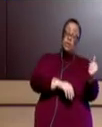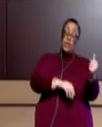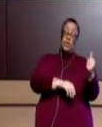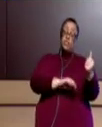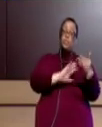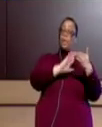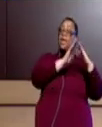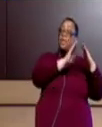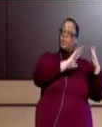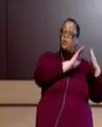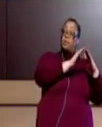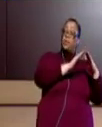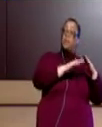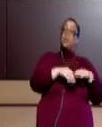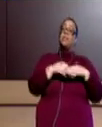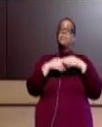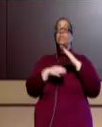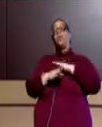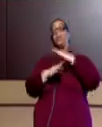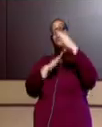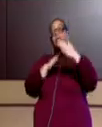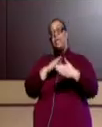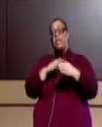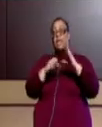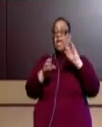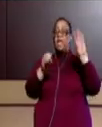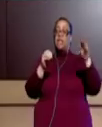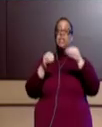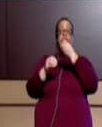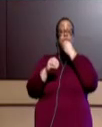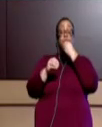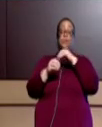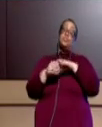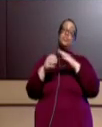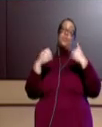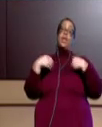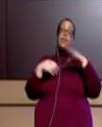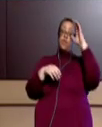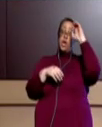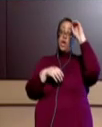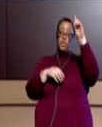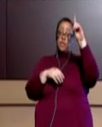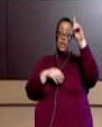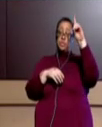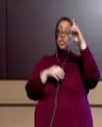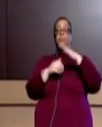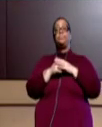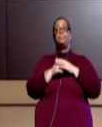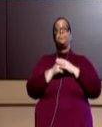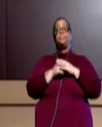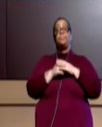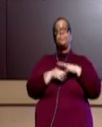community, they say, it's going to end as soon as you get your education. I heard that on CNN. Go ahead. It's going to end as soon as you get